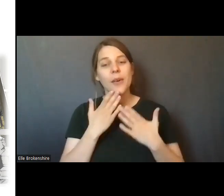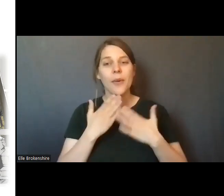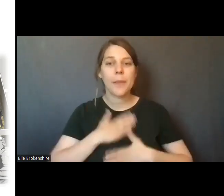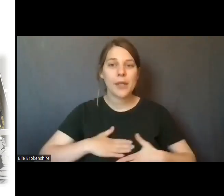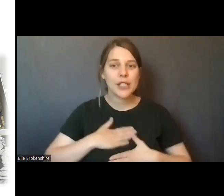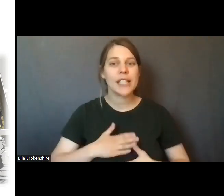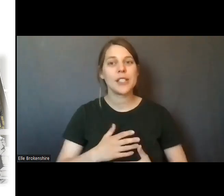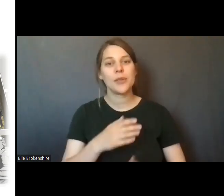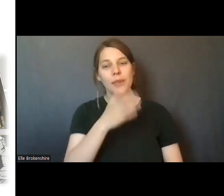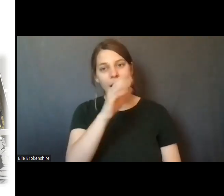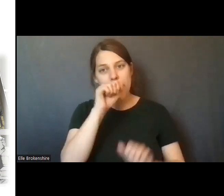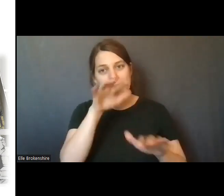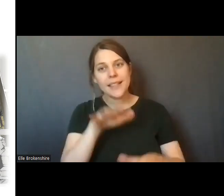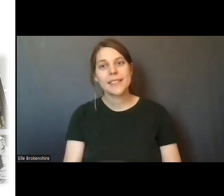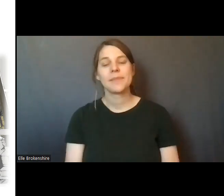you all.